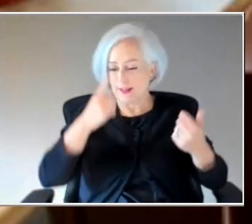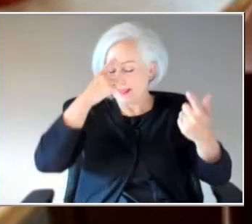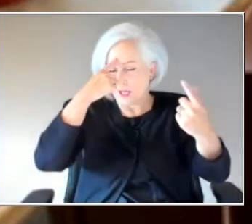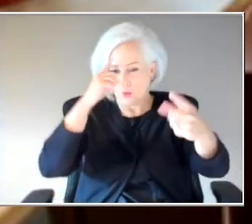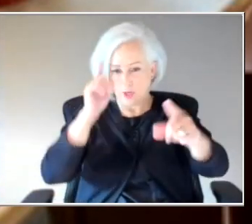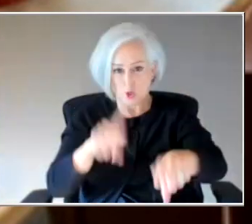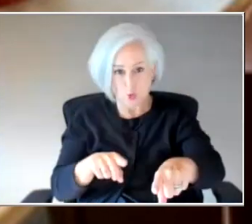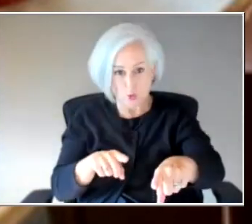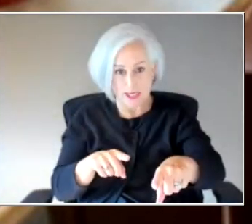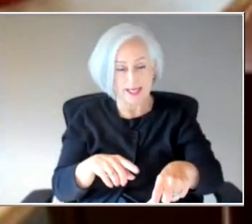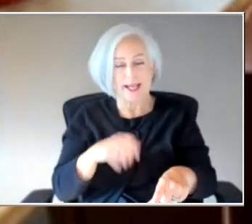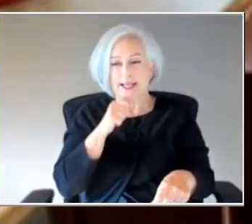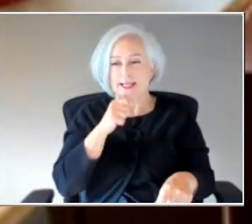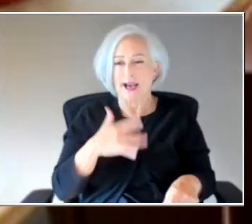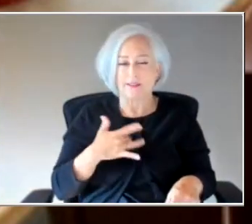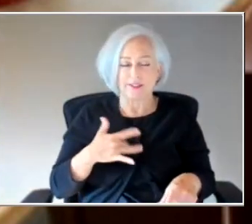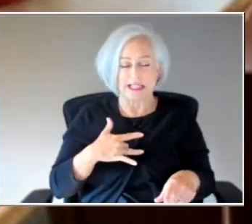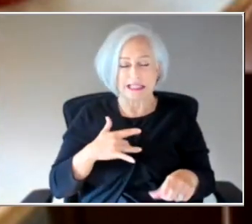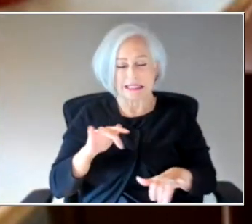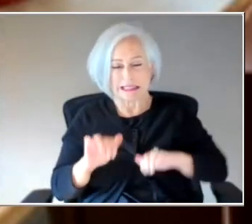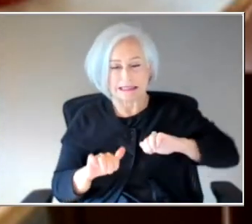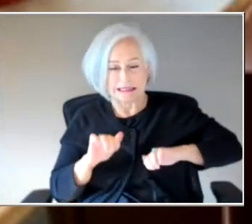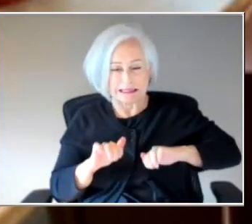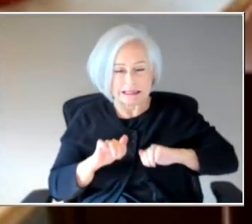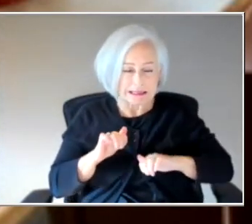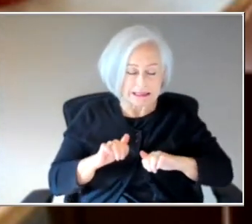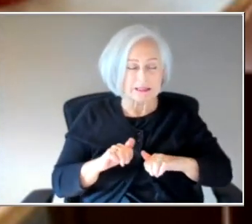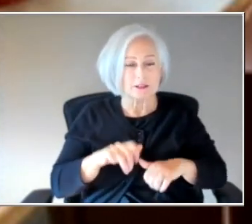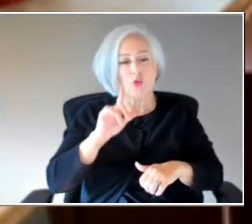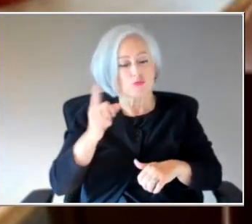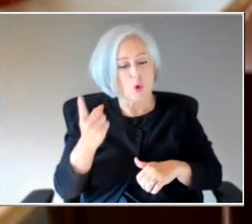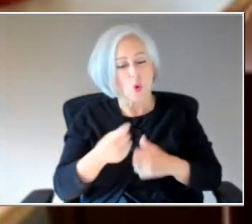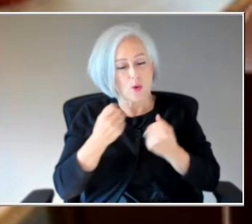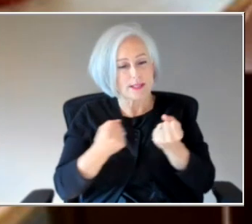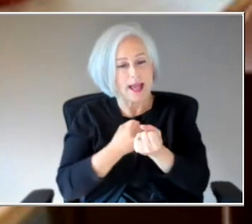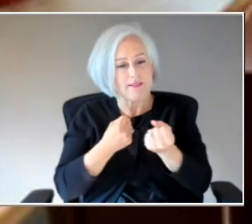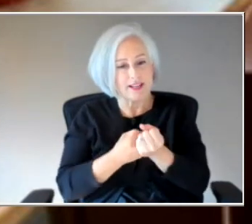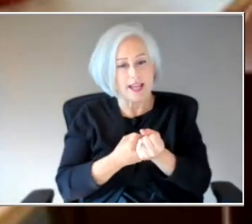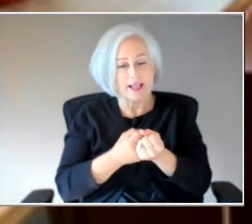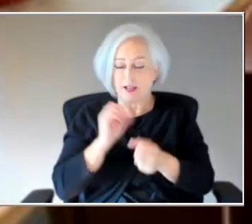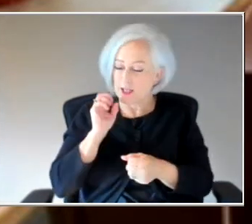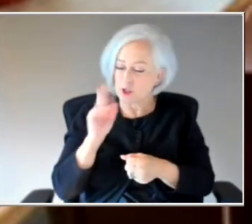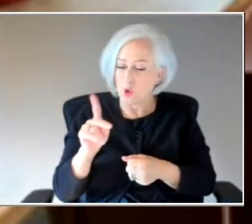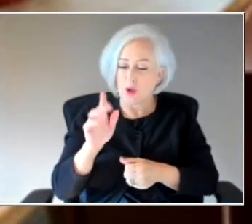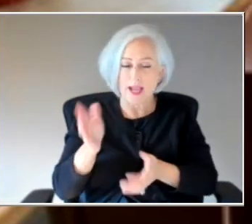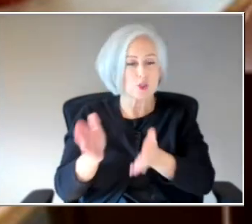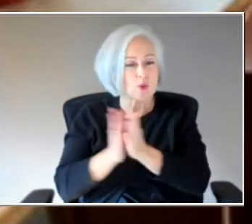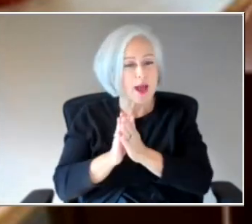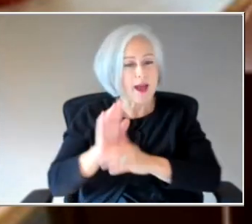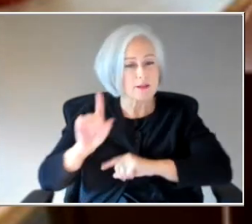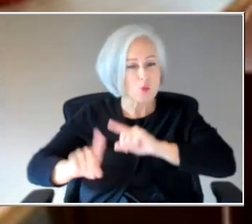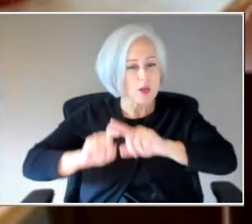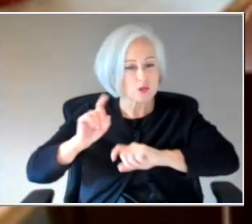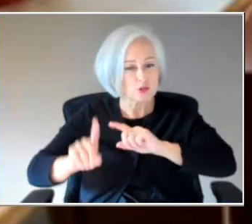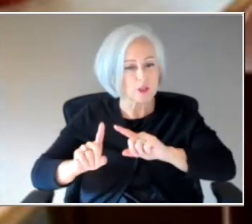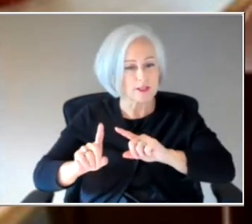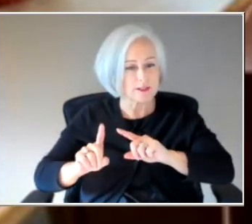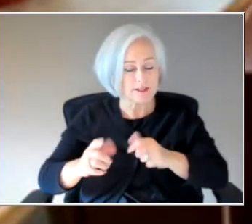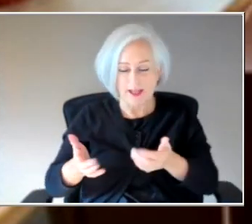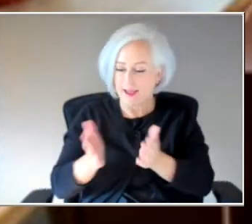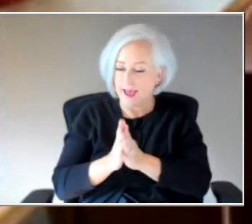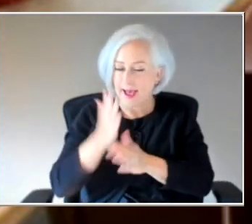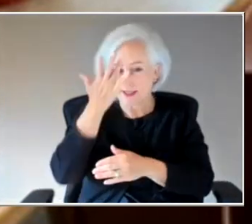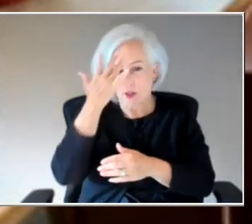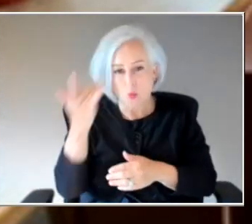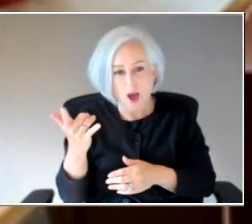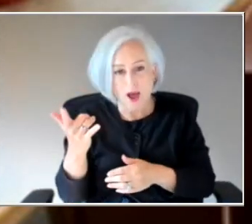So advocating is definitely one of the biggest takeaways. It's okay to ask the questions. It's okay to, ask why